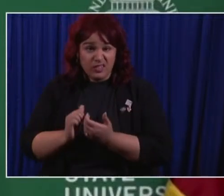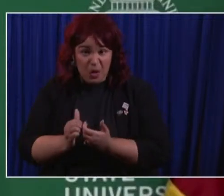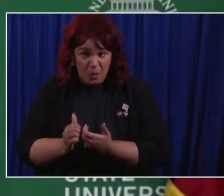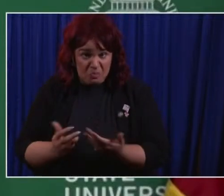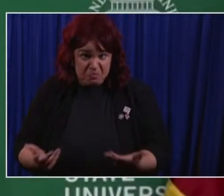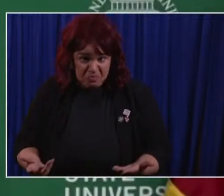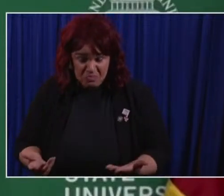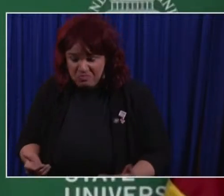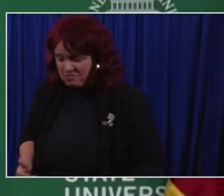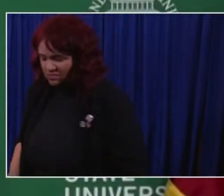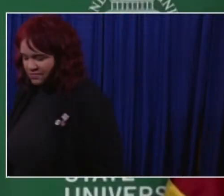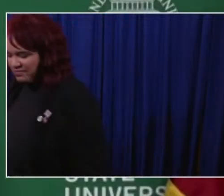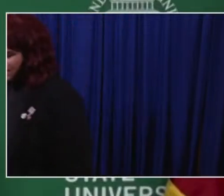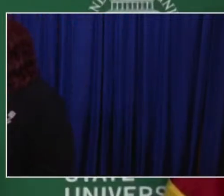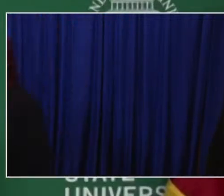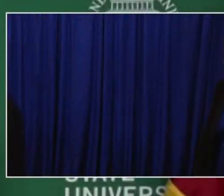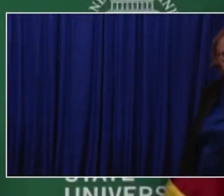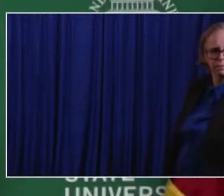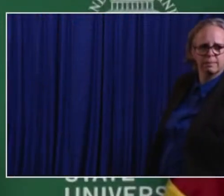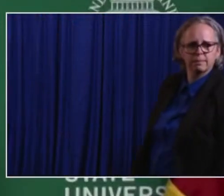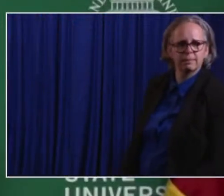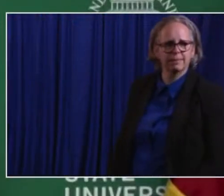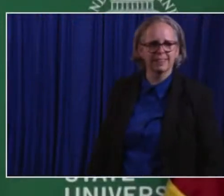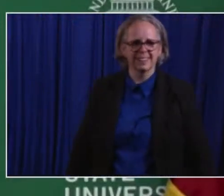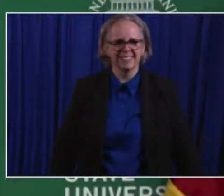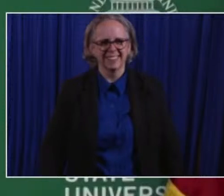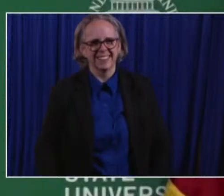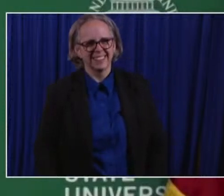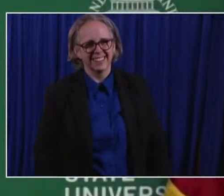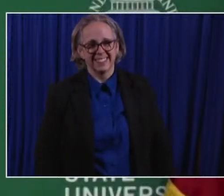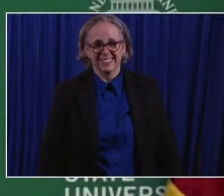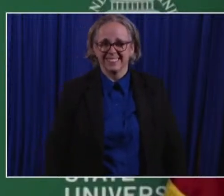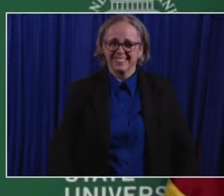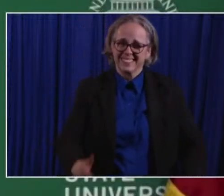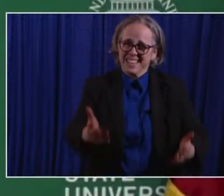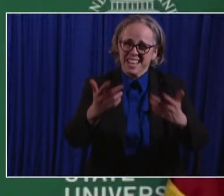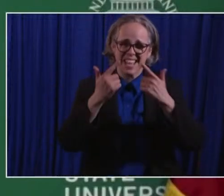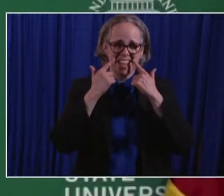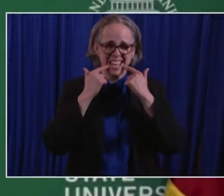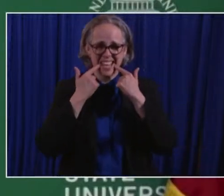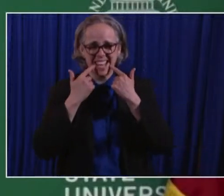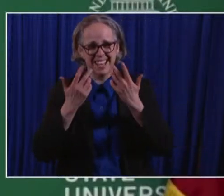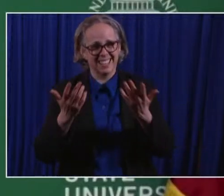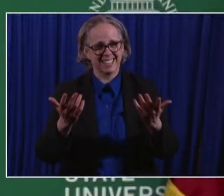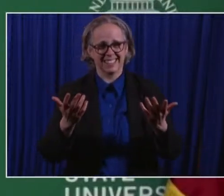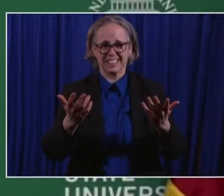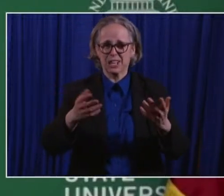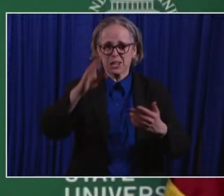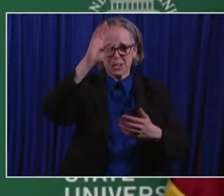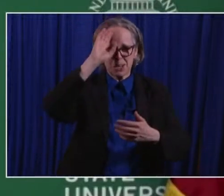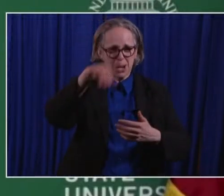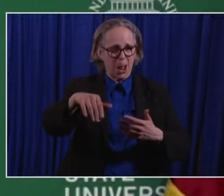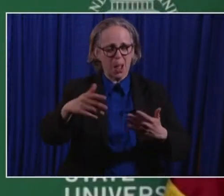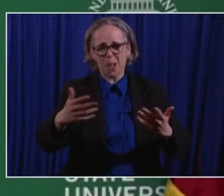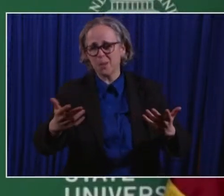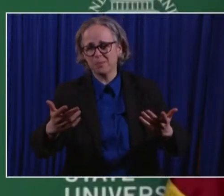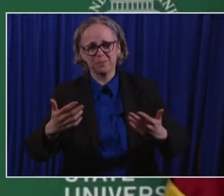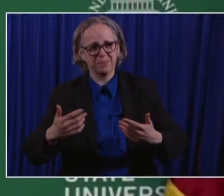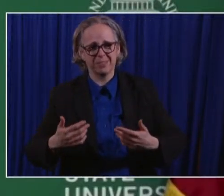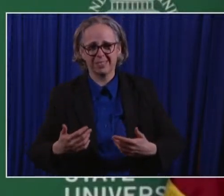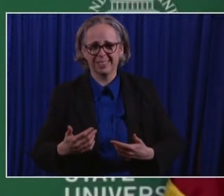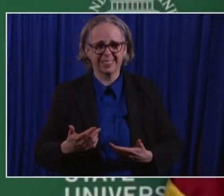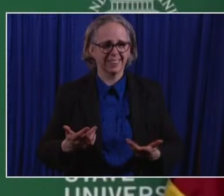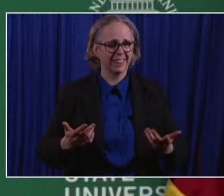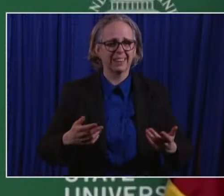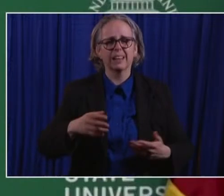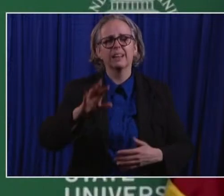Again, don't take it personally. I know, I won't, but every time it's consistent. The folks back home can't see that, but I can see